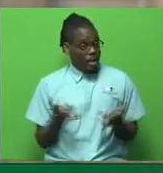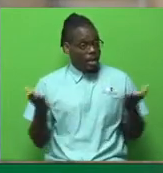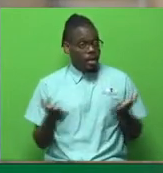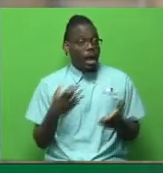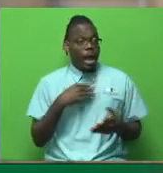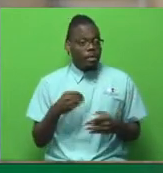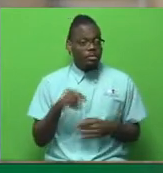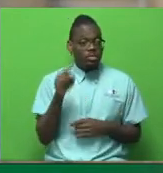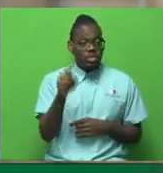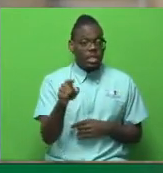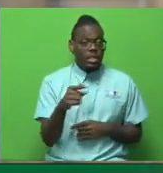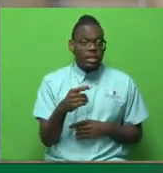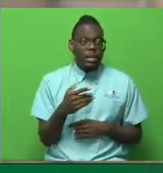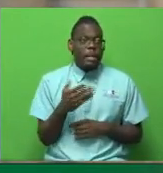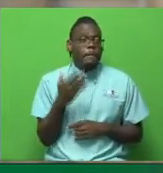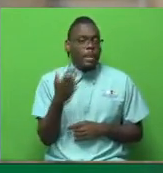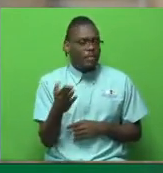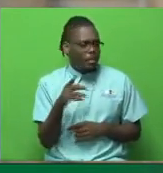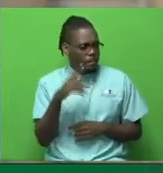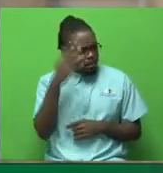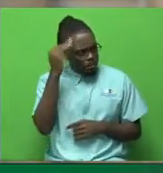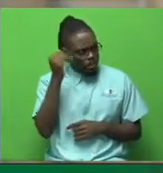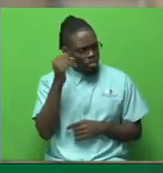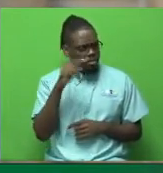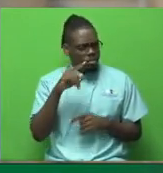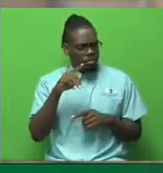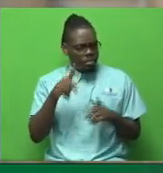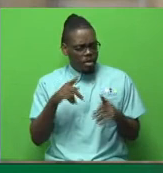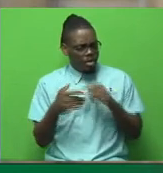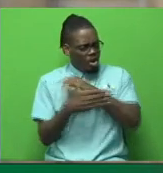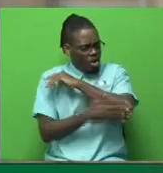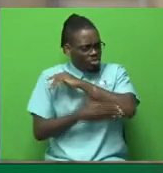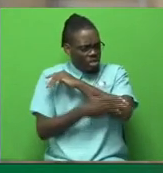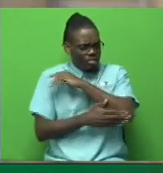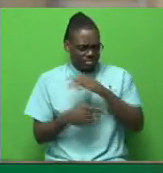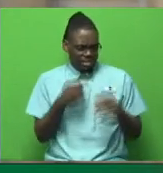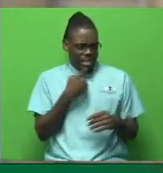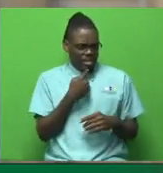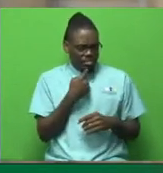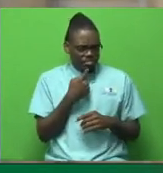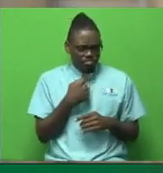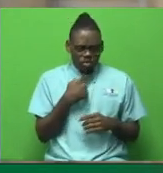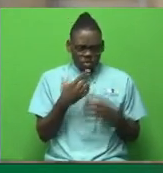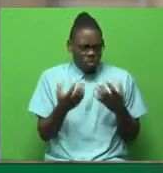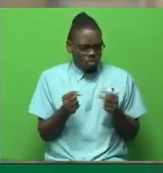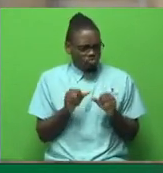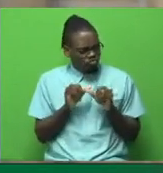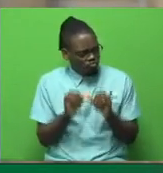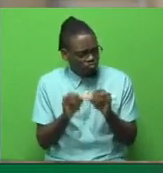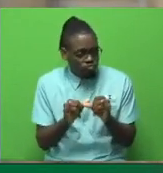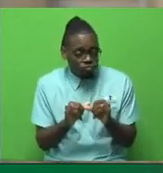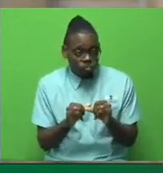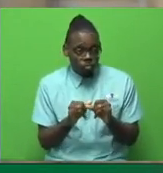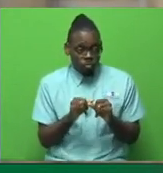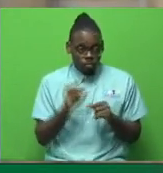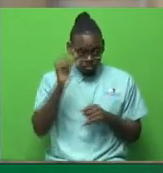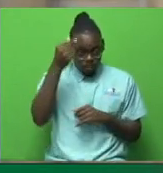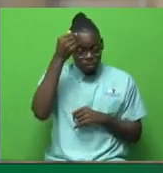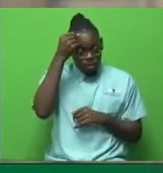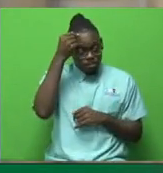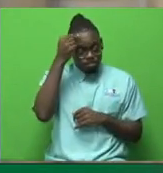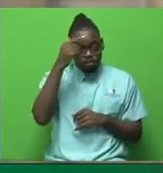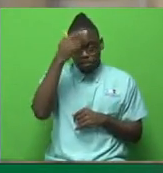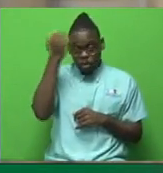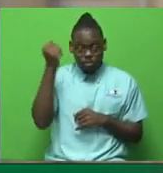is because this country refused to allow them to stay in office after 2015 because they could not be